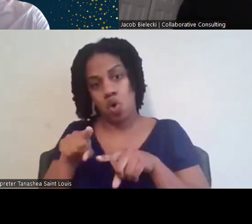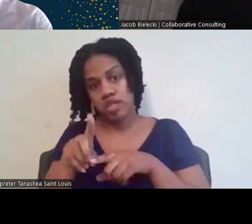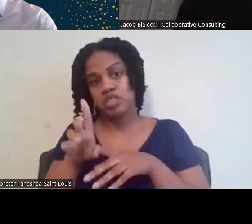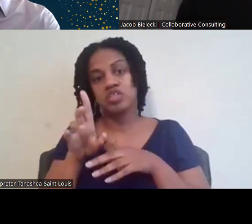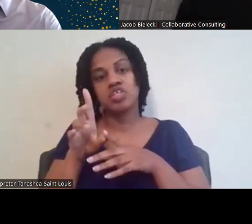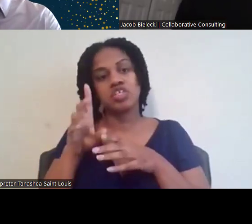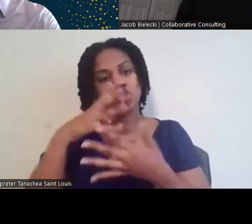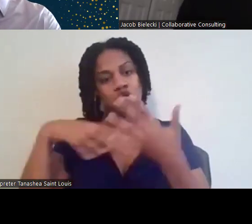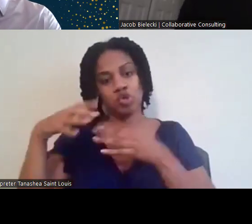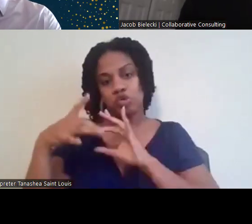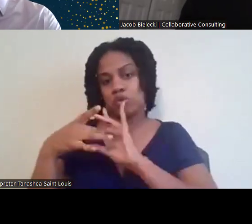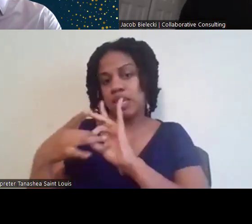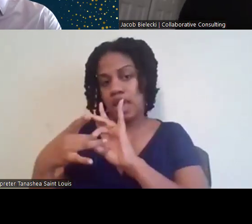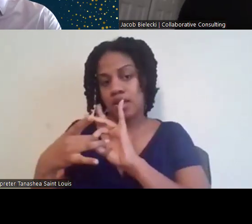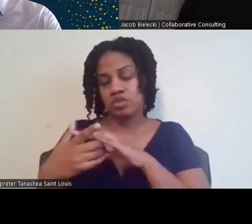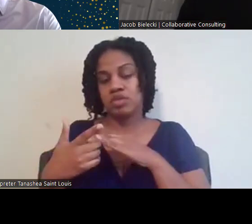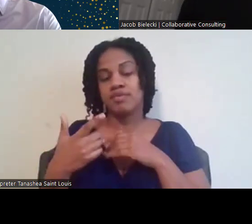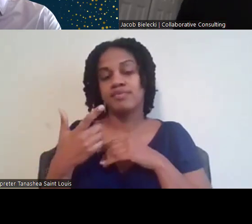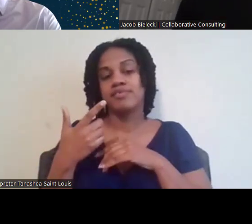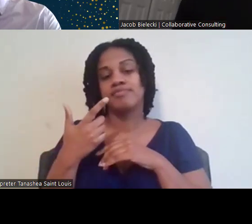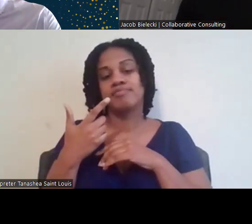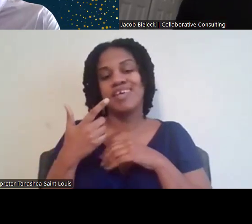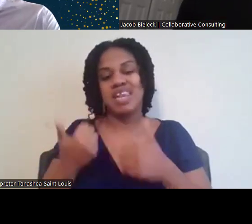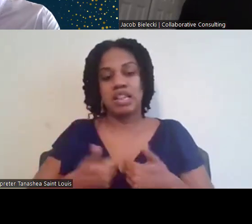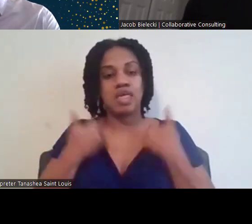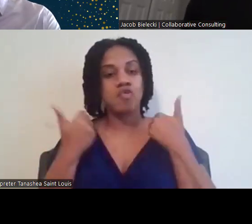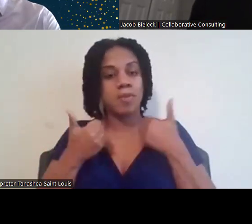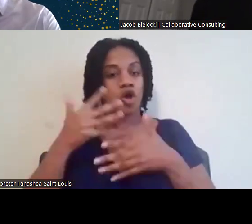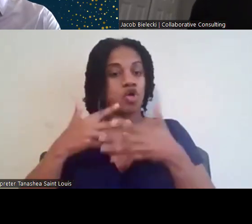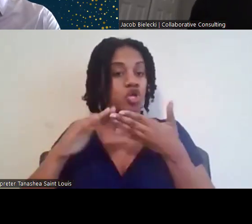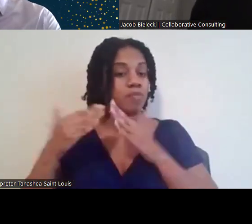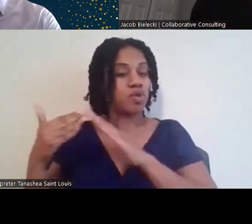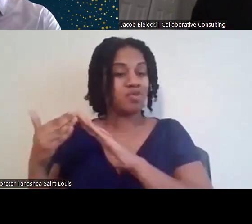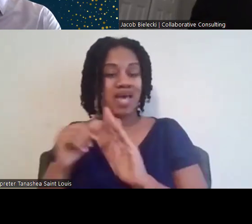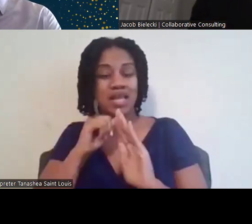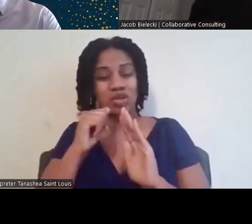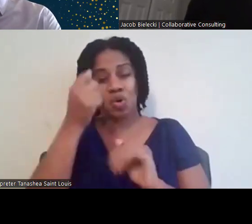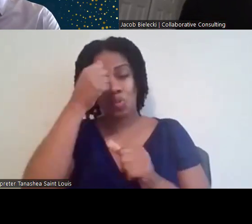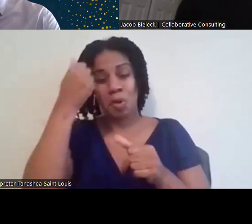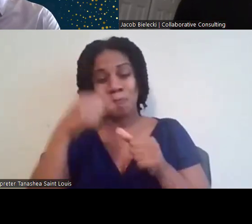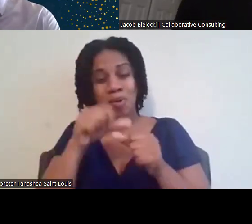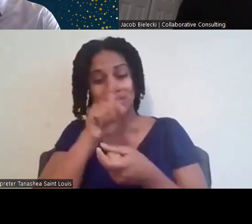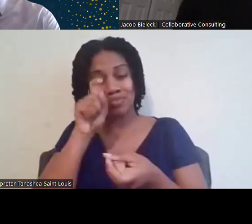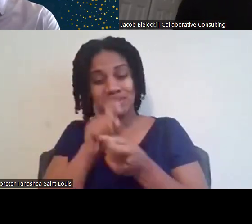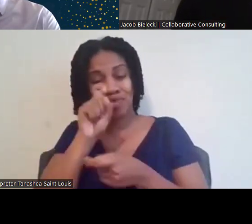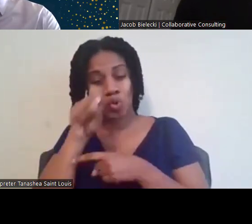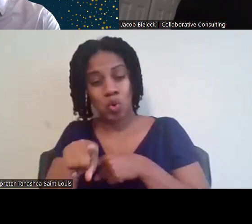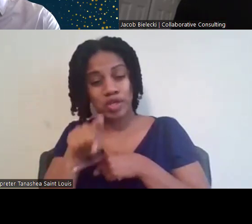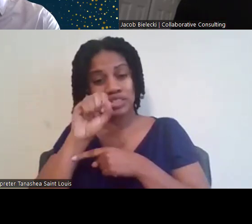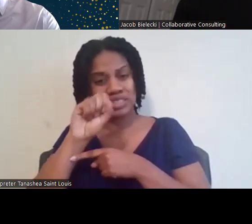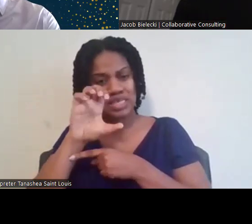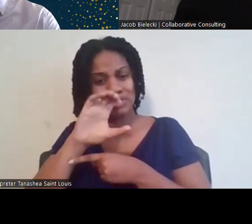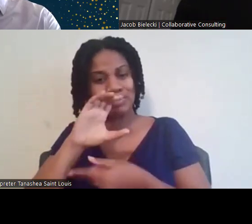social connection and the sort of the livability of communities. I don't recall if there's a specific question around senior